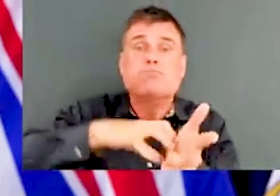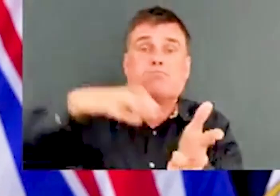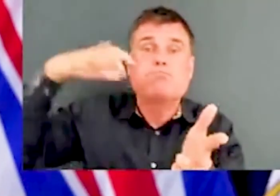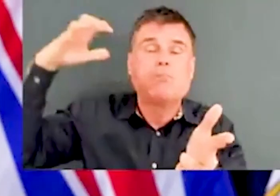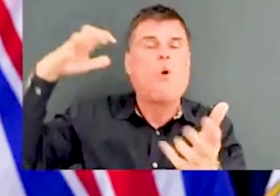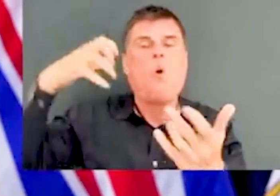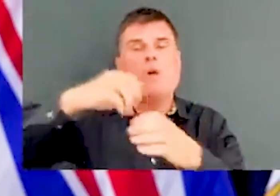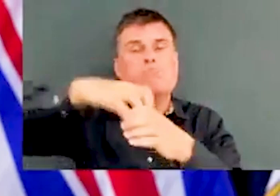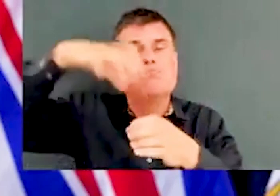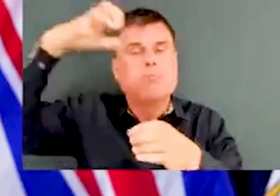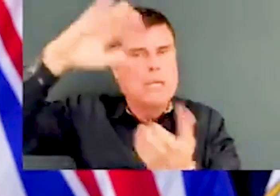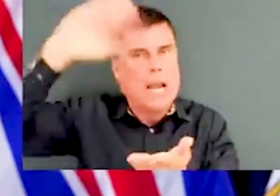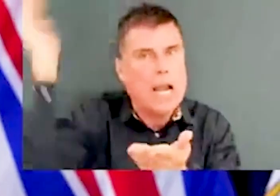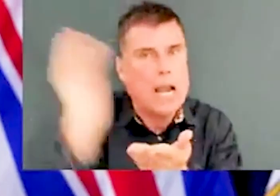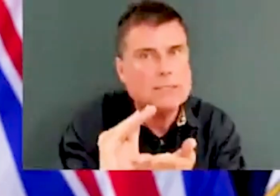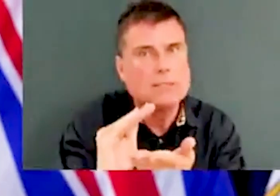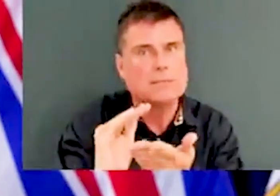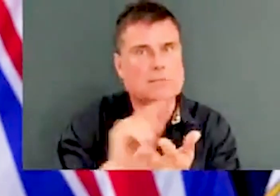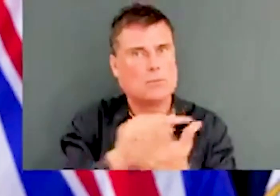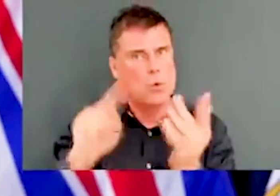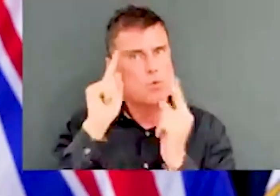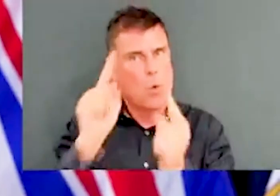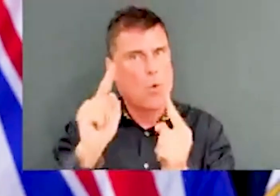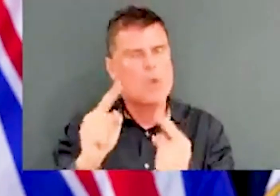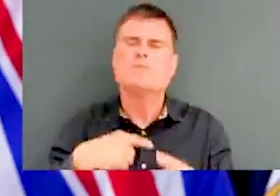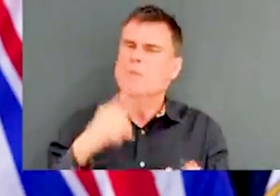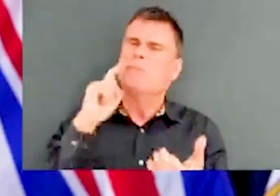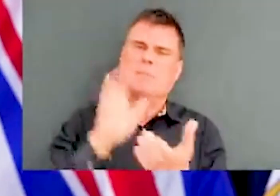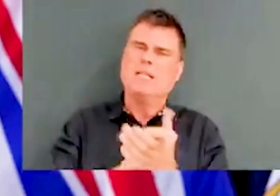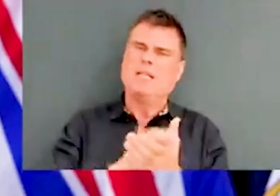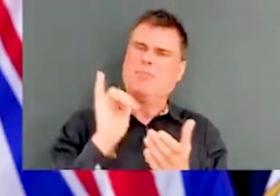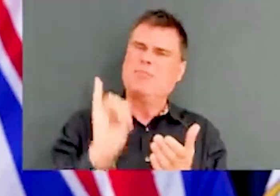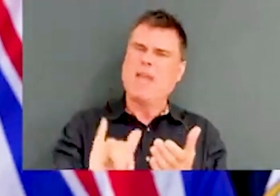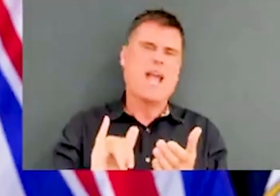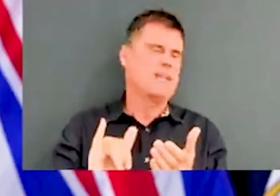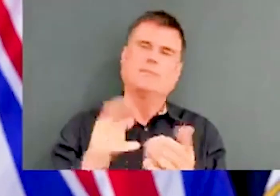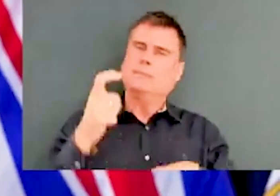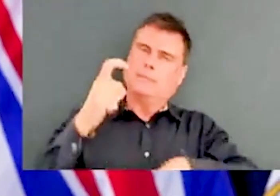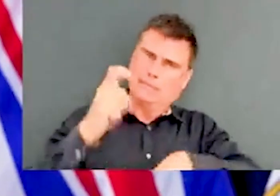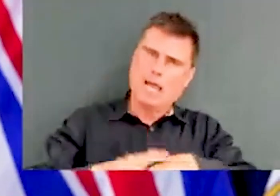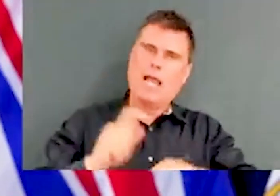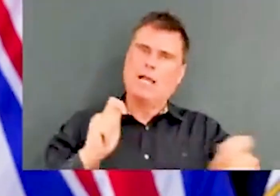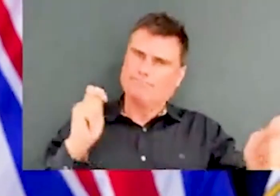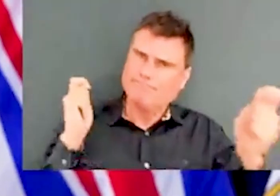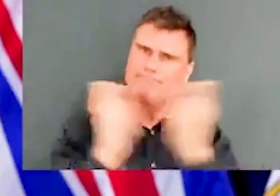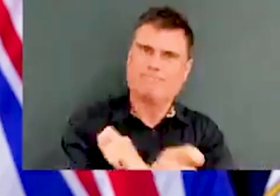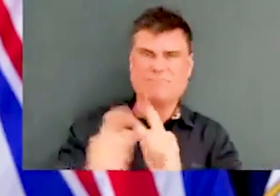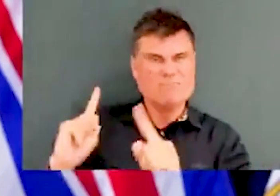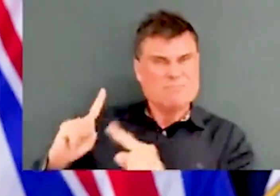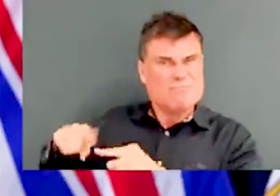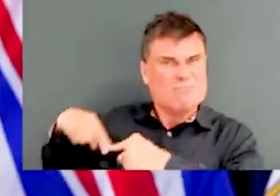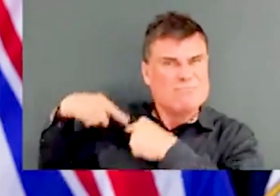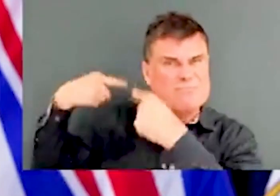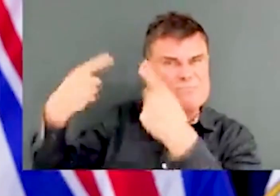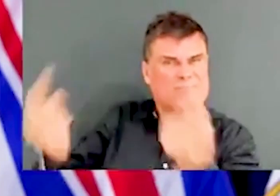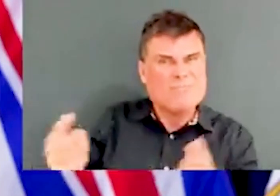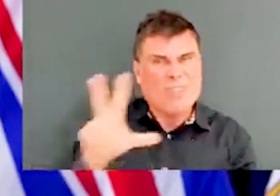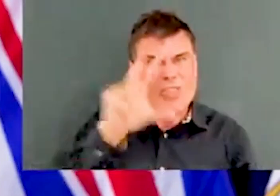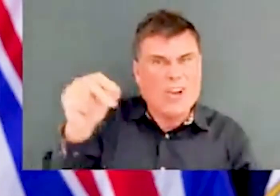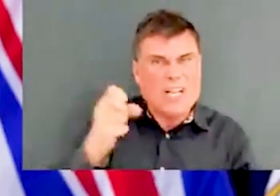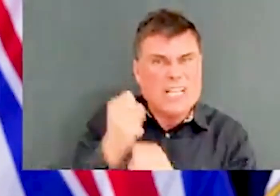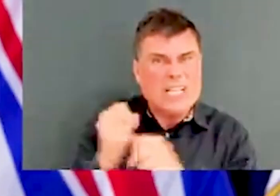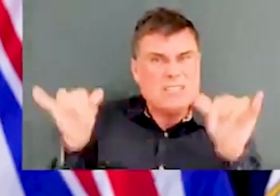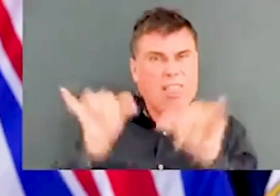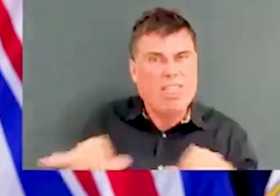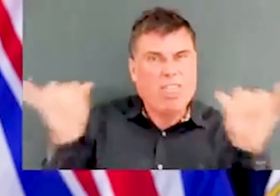are well justified in the current environment. For decades, the system has been built up to a place where it's almost incomprehensible to the